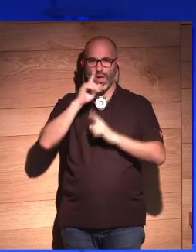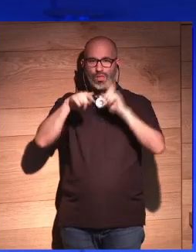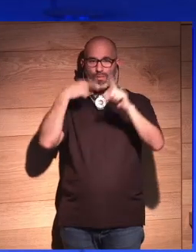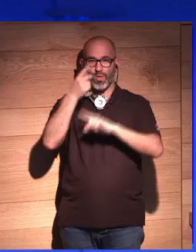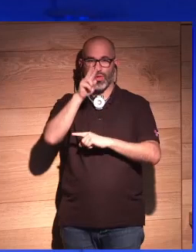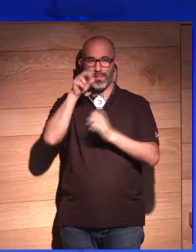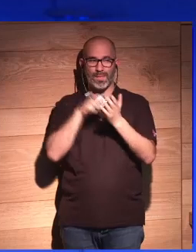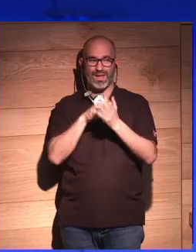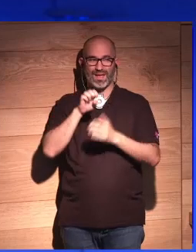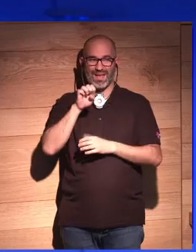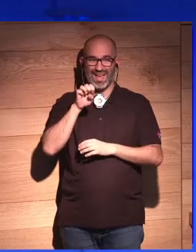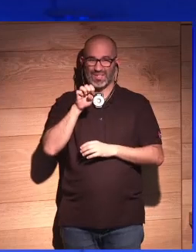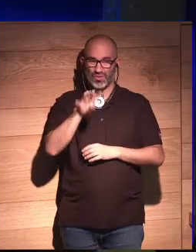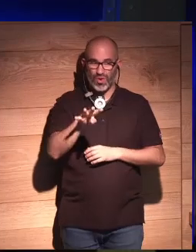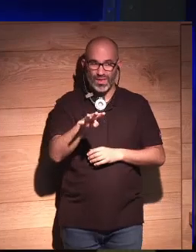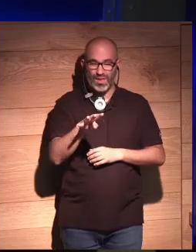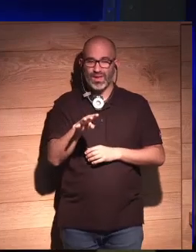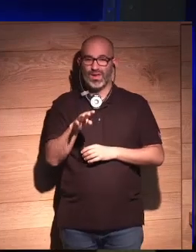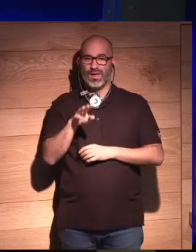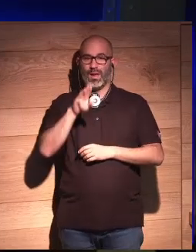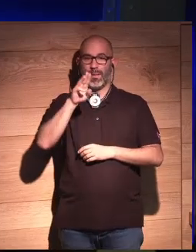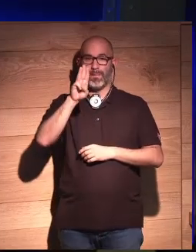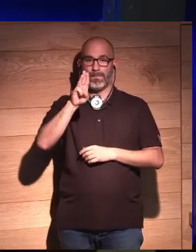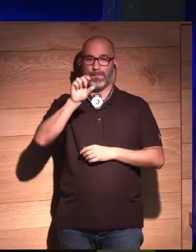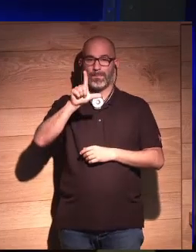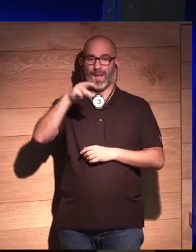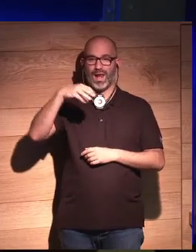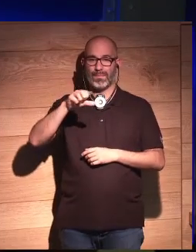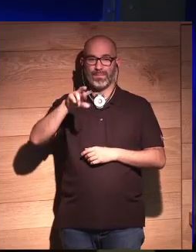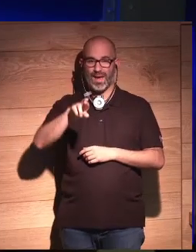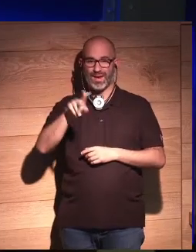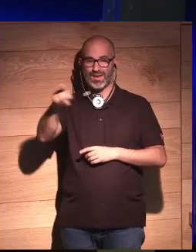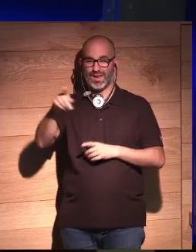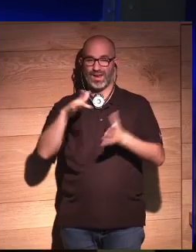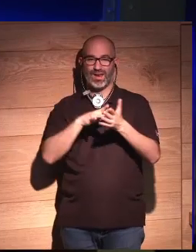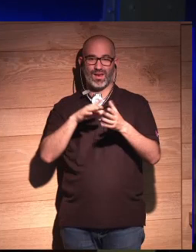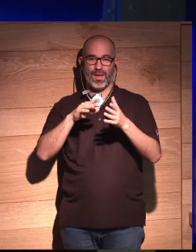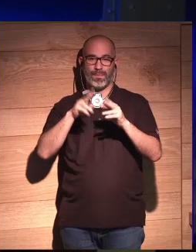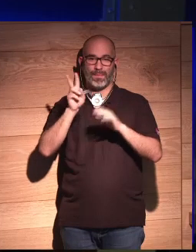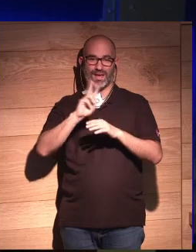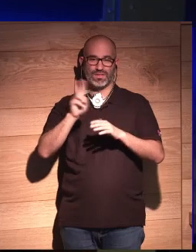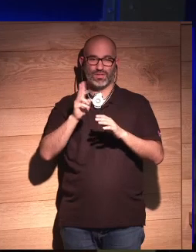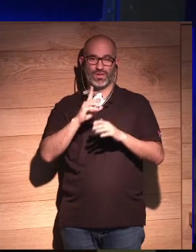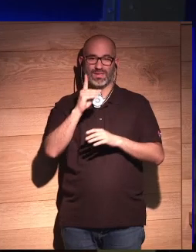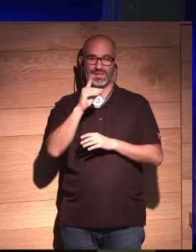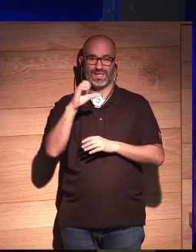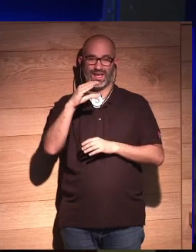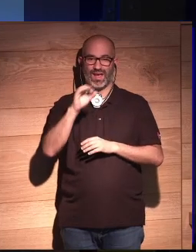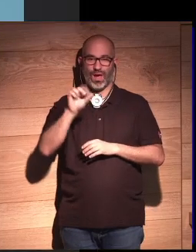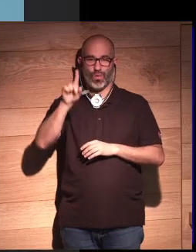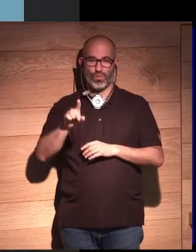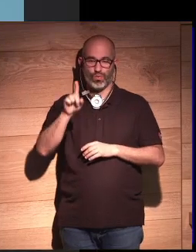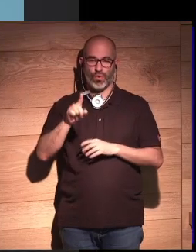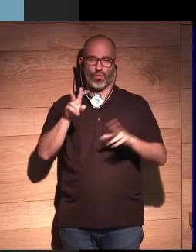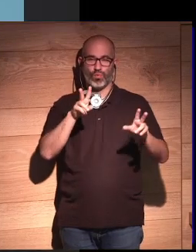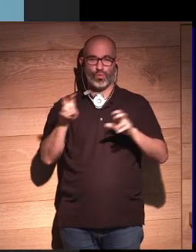DK1. Here's the Oculus Rift, and I said, yes, we're on, let's do it. Where's the work? And they